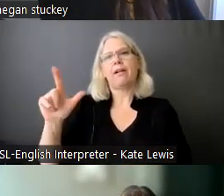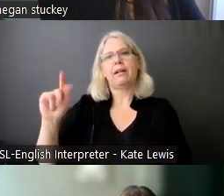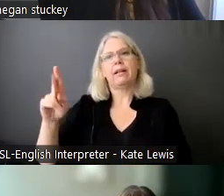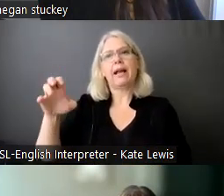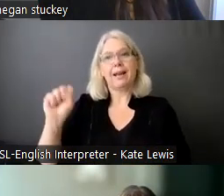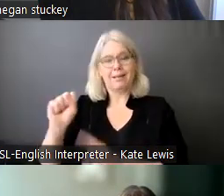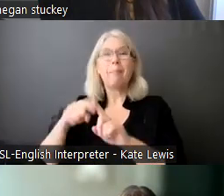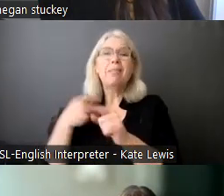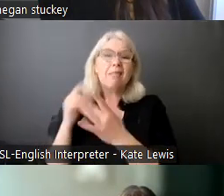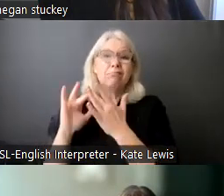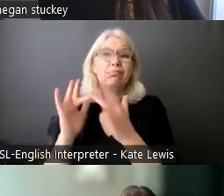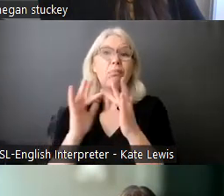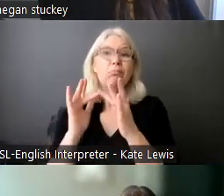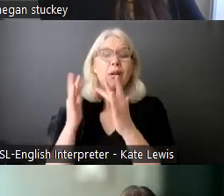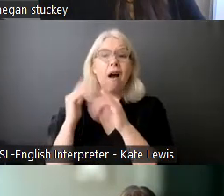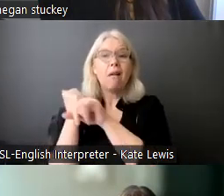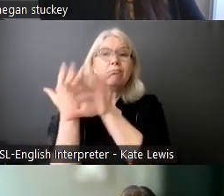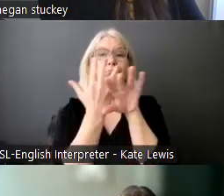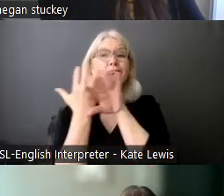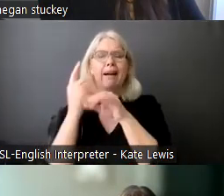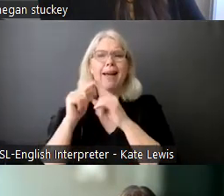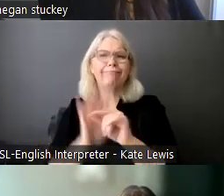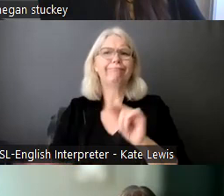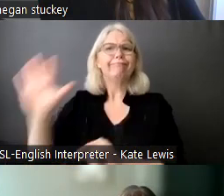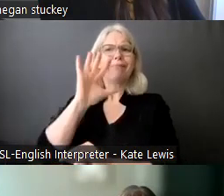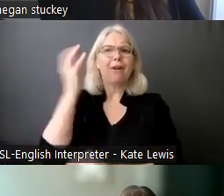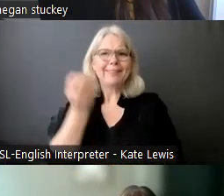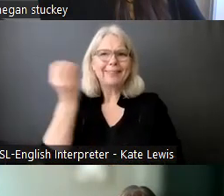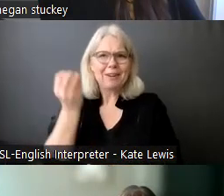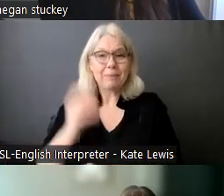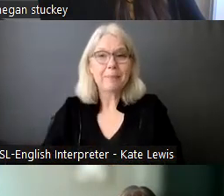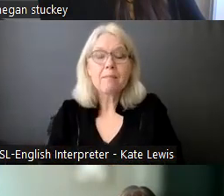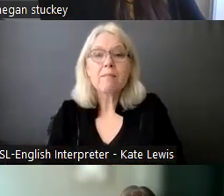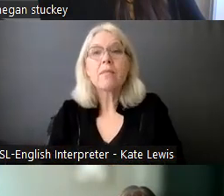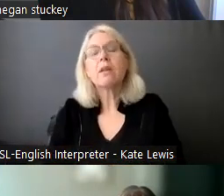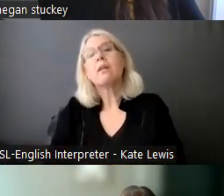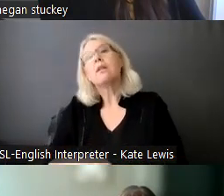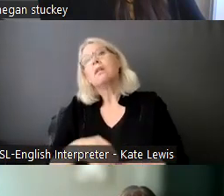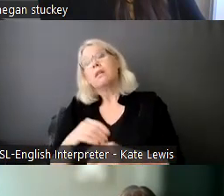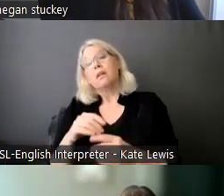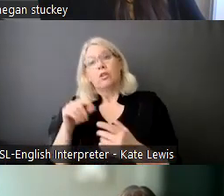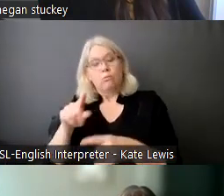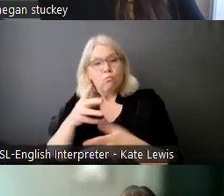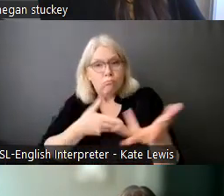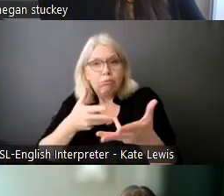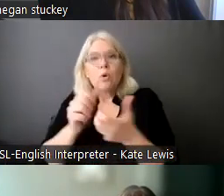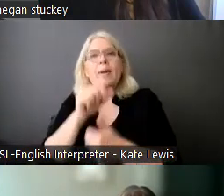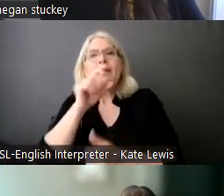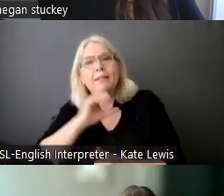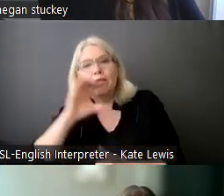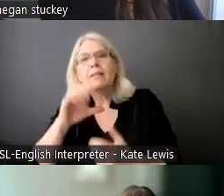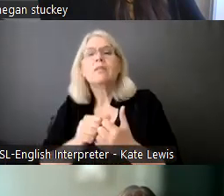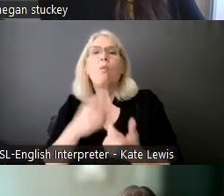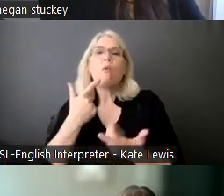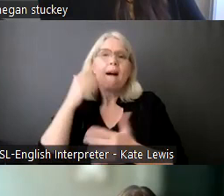Ontario and beyond. She works with adults and seniors with memory or cognitive impairments to determine if they